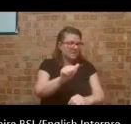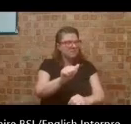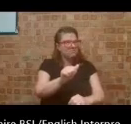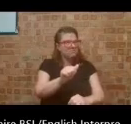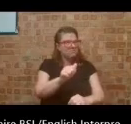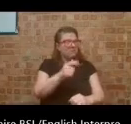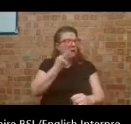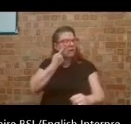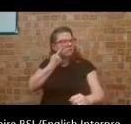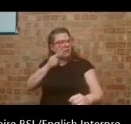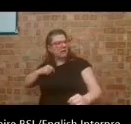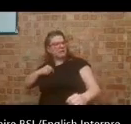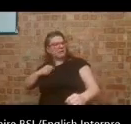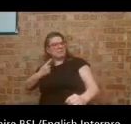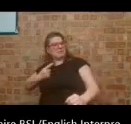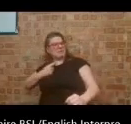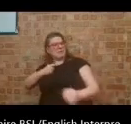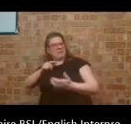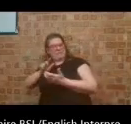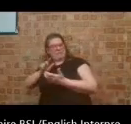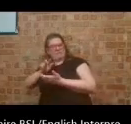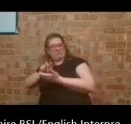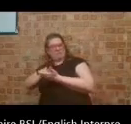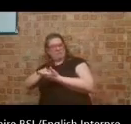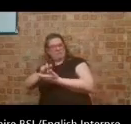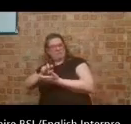I'll just check that.